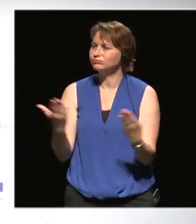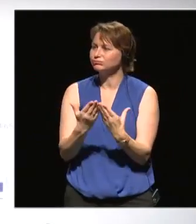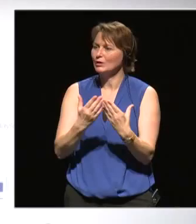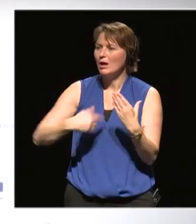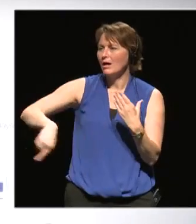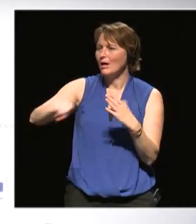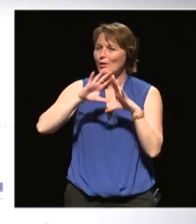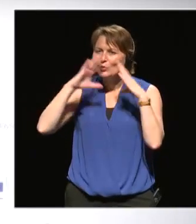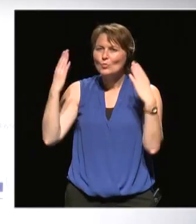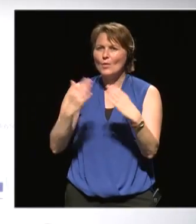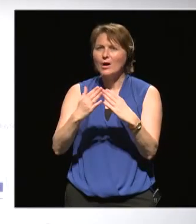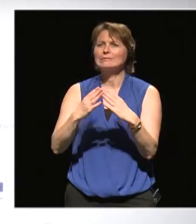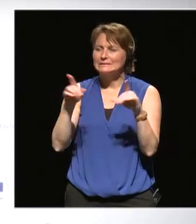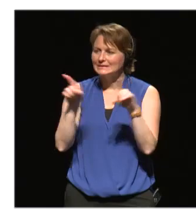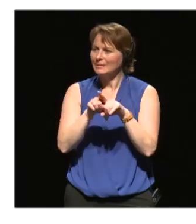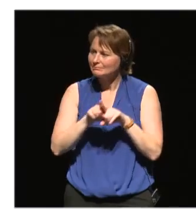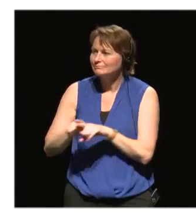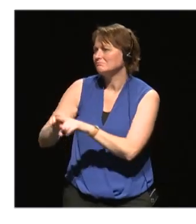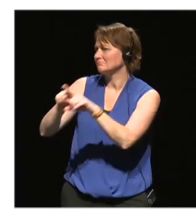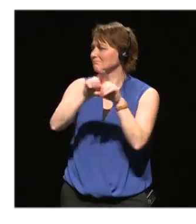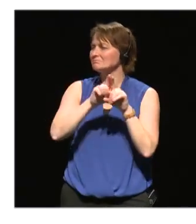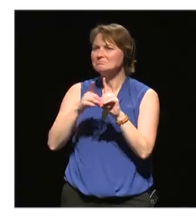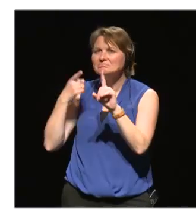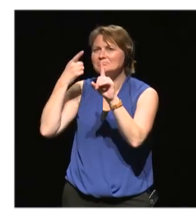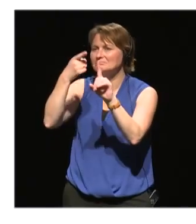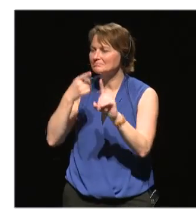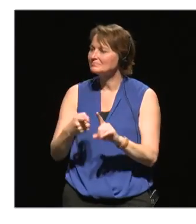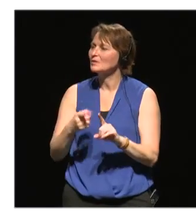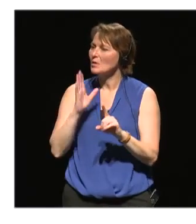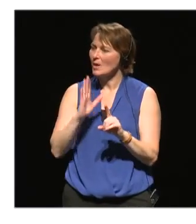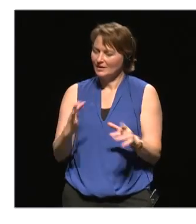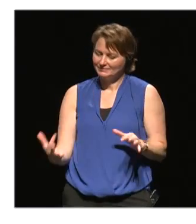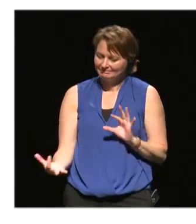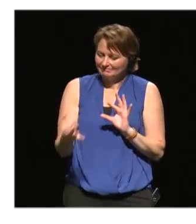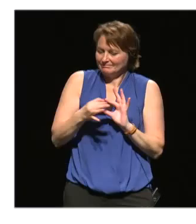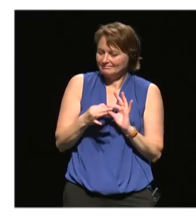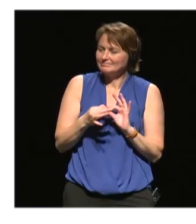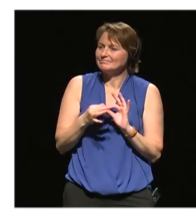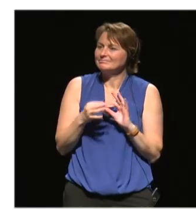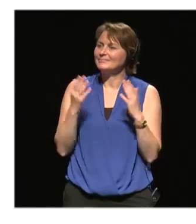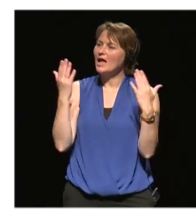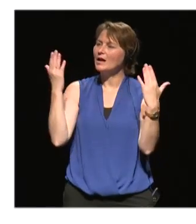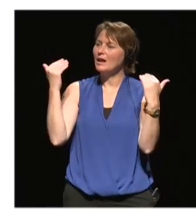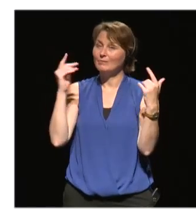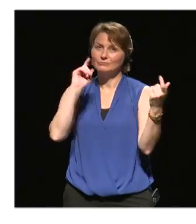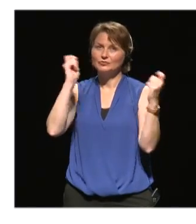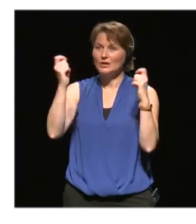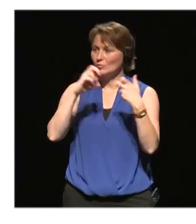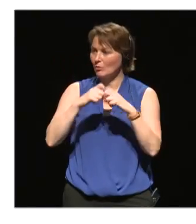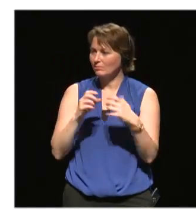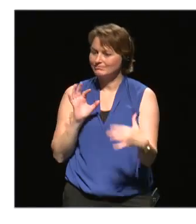goals. And so we need to link that in to the climate change problem as